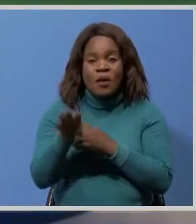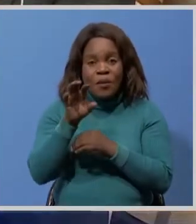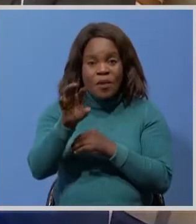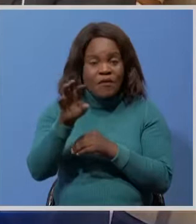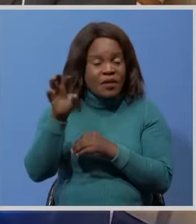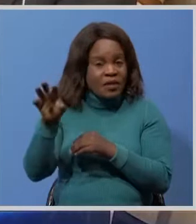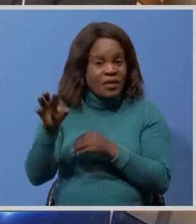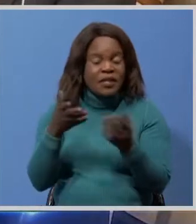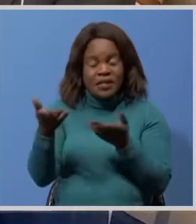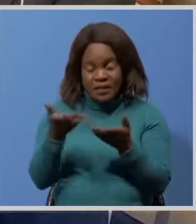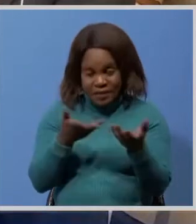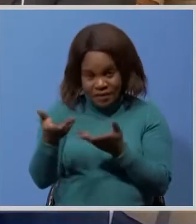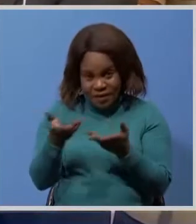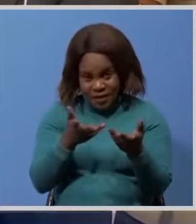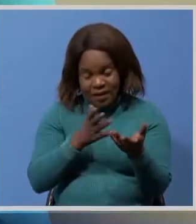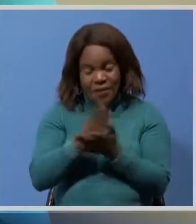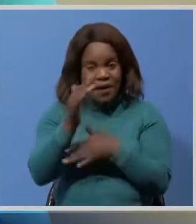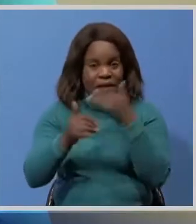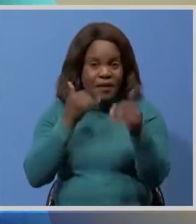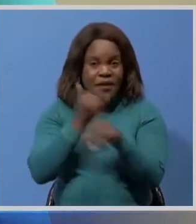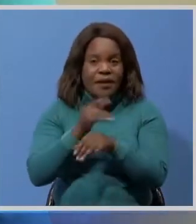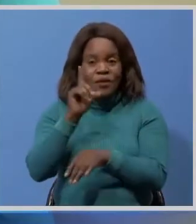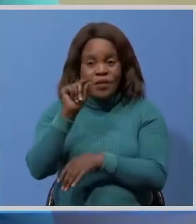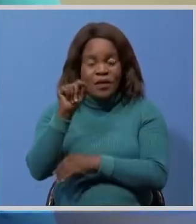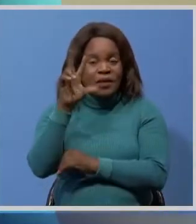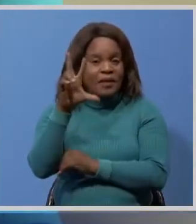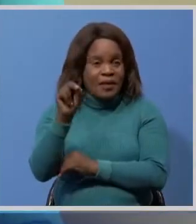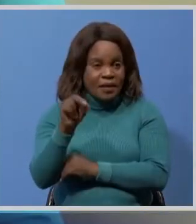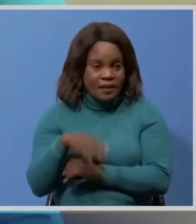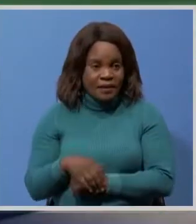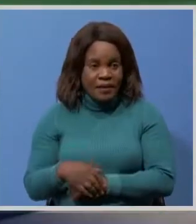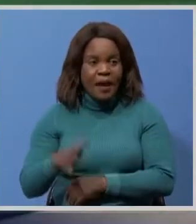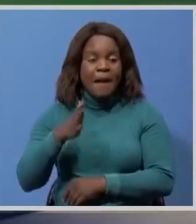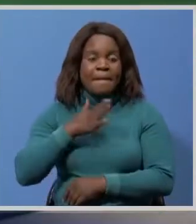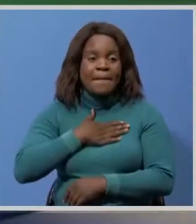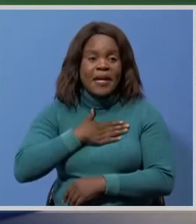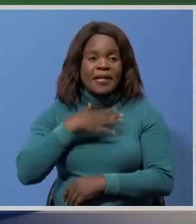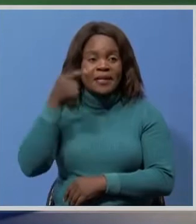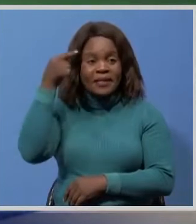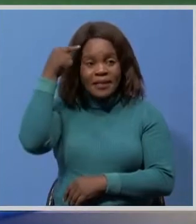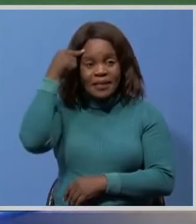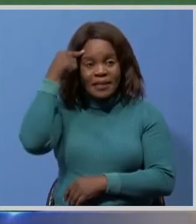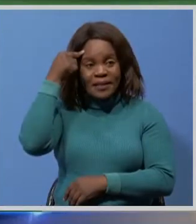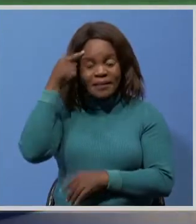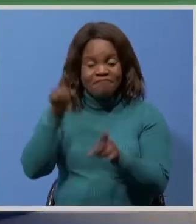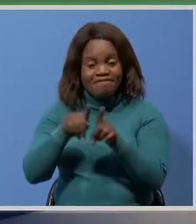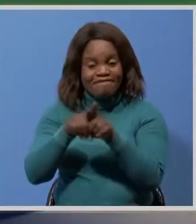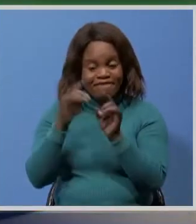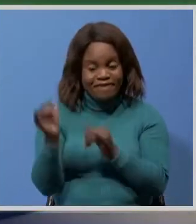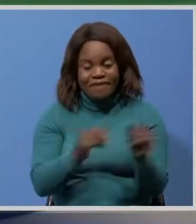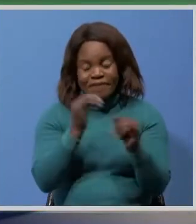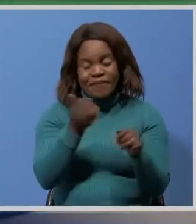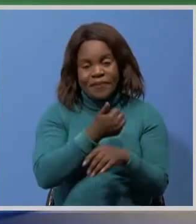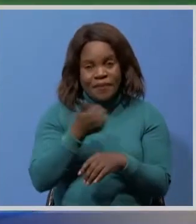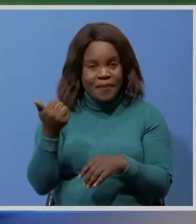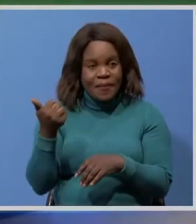year 2030. My government is also implementing other